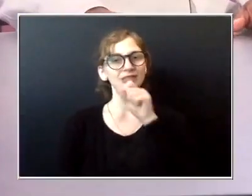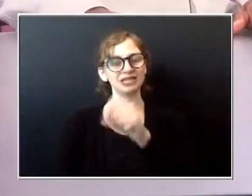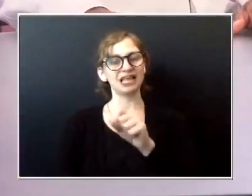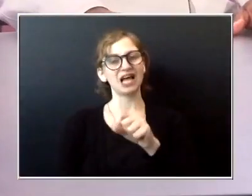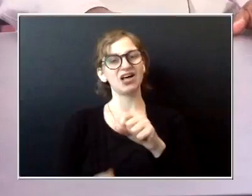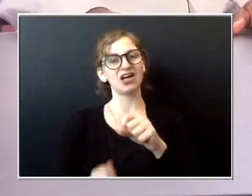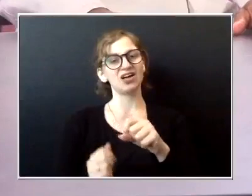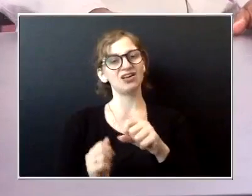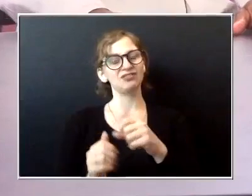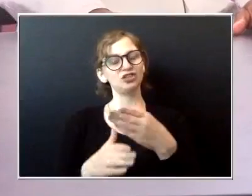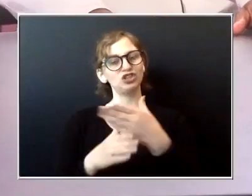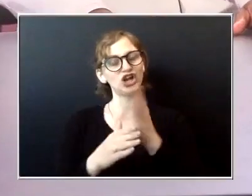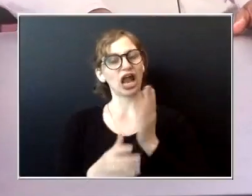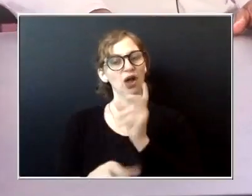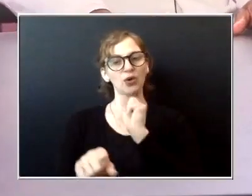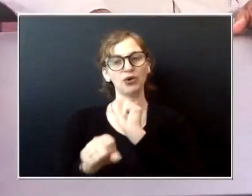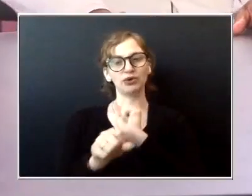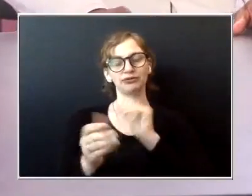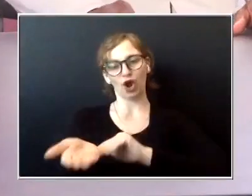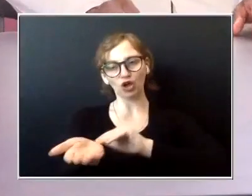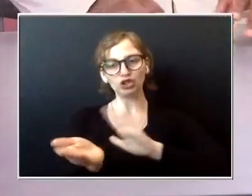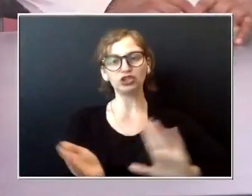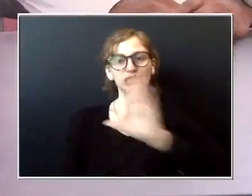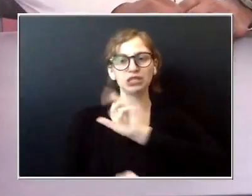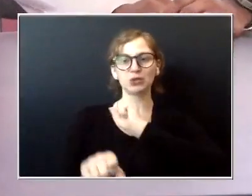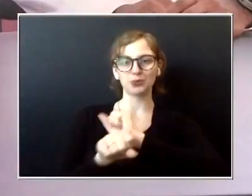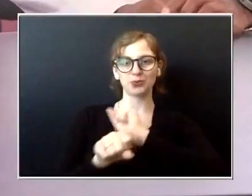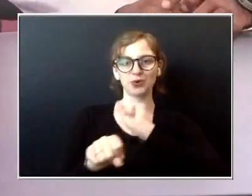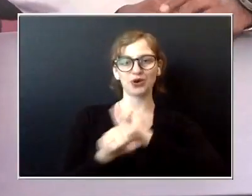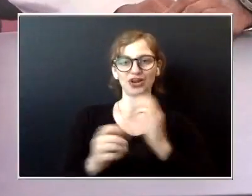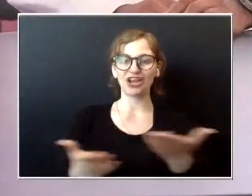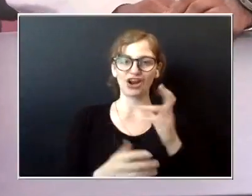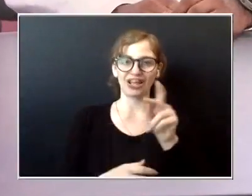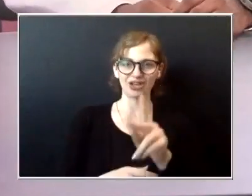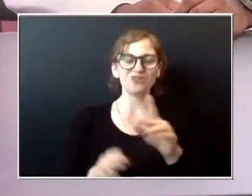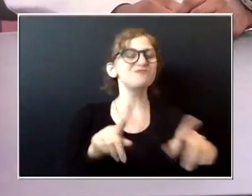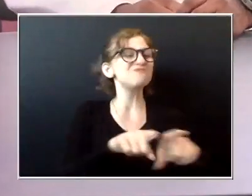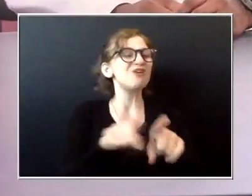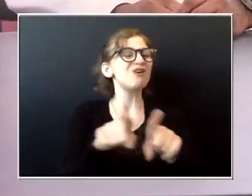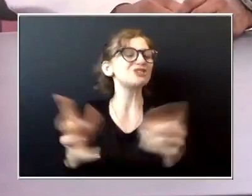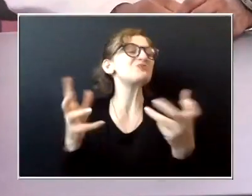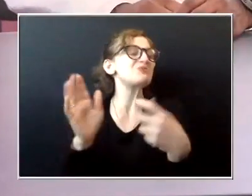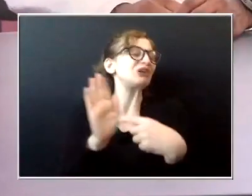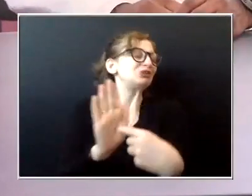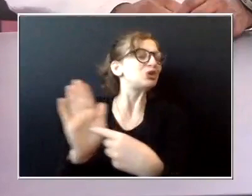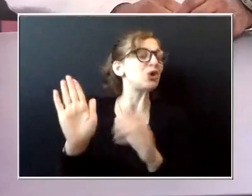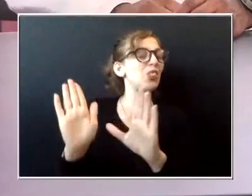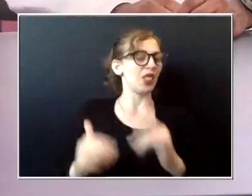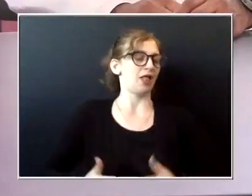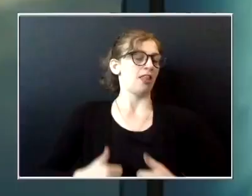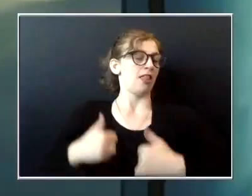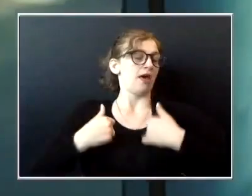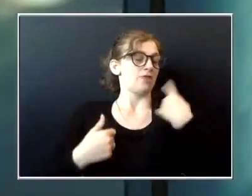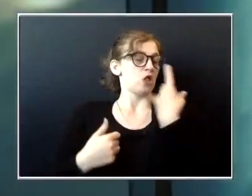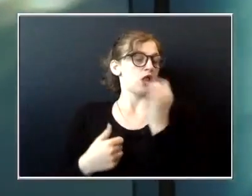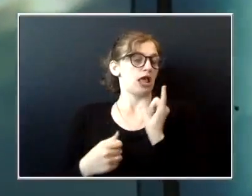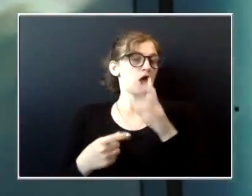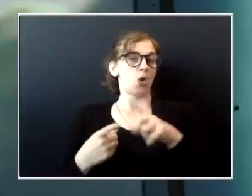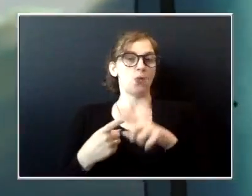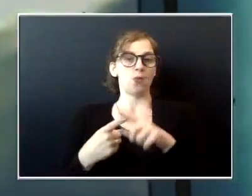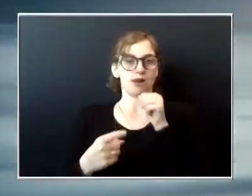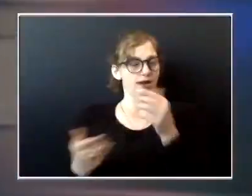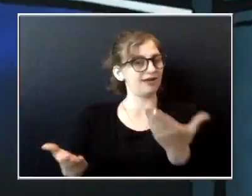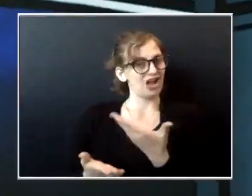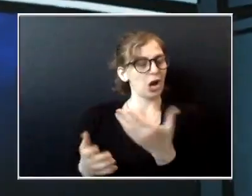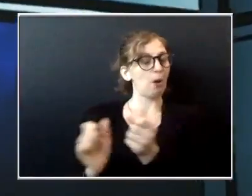our doctors here at the health system, and we also love showing you what life looks like for them outside the hospital walls. Now